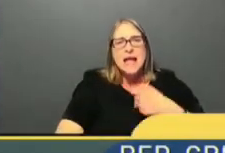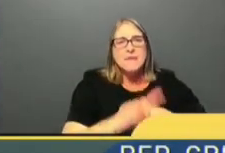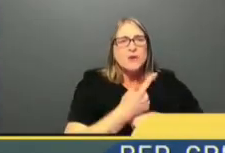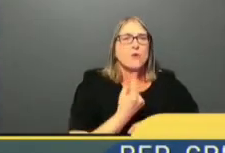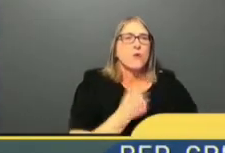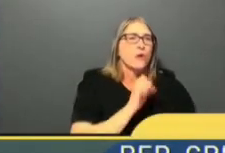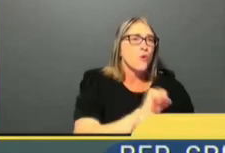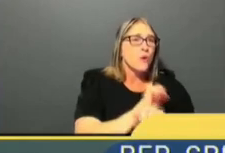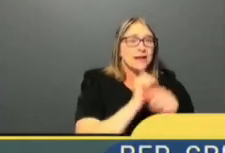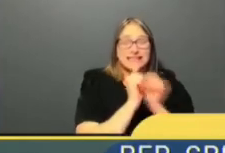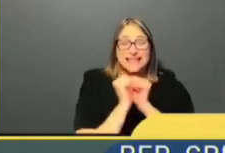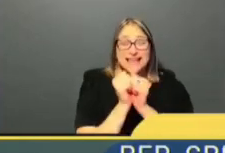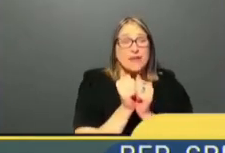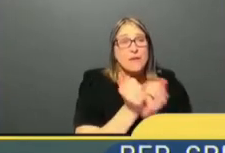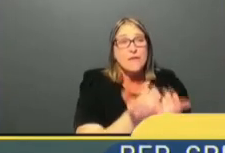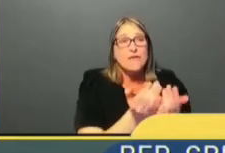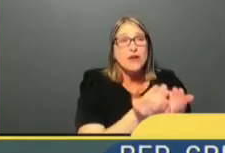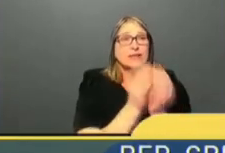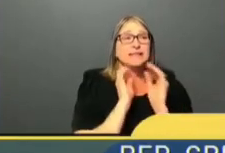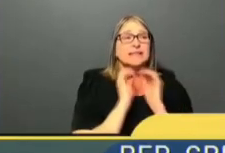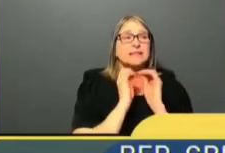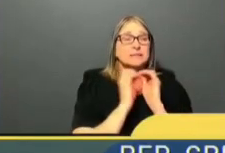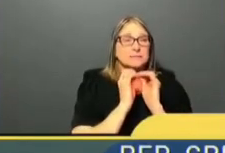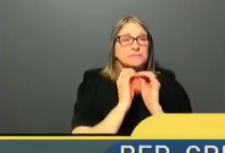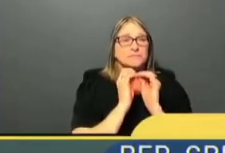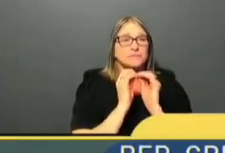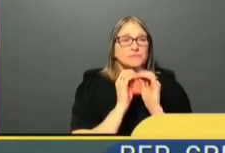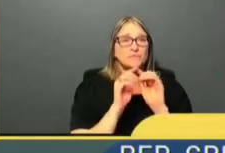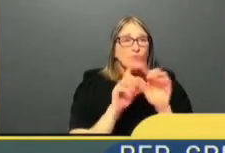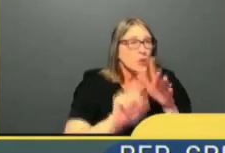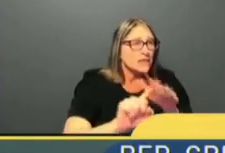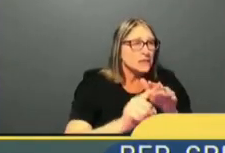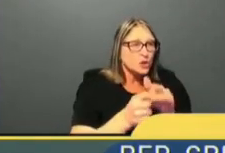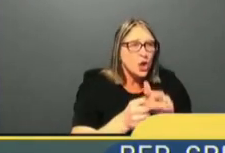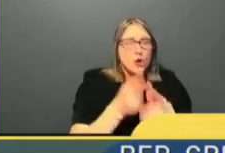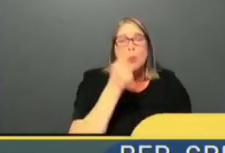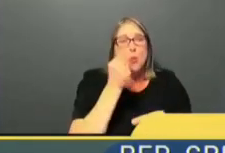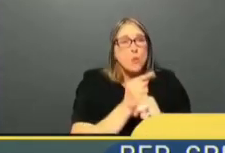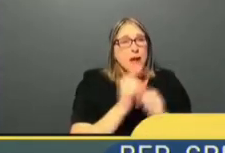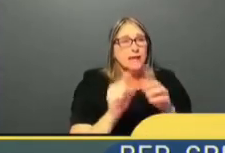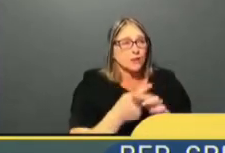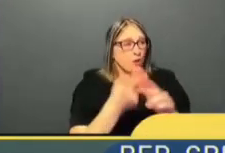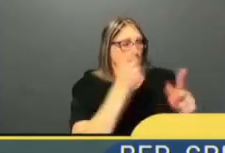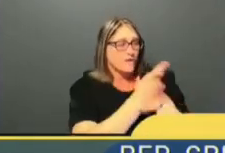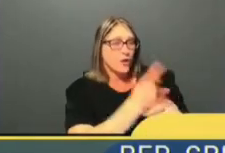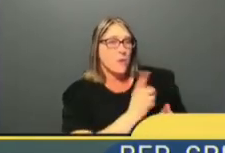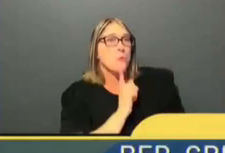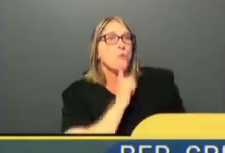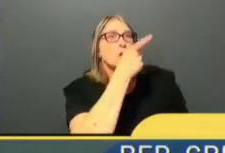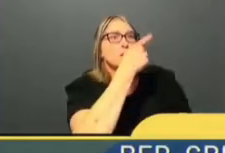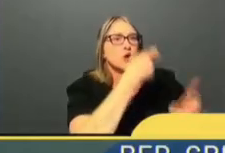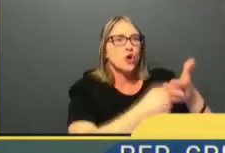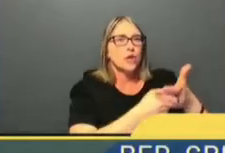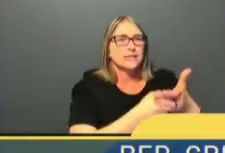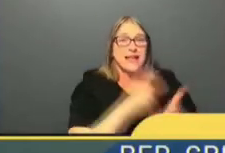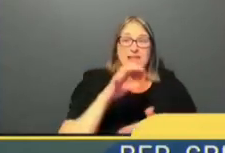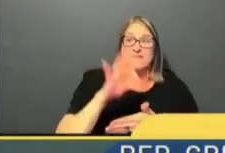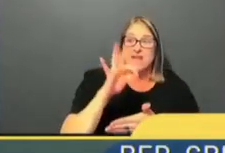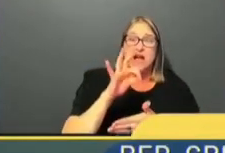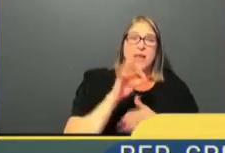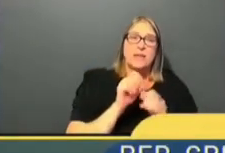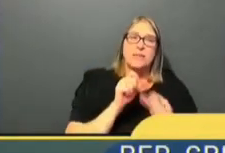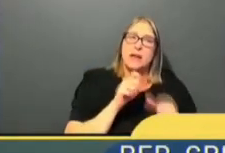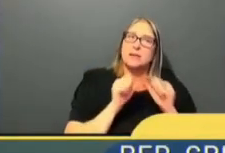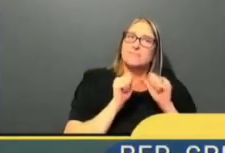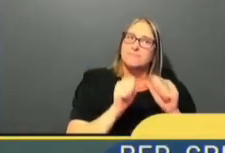ferries. The purpose of this legislation is to plant the right seeds, calculate the real costs, and then find the dedicated funding to move forward. And